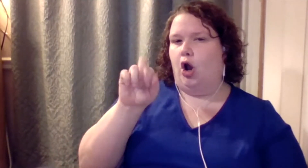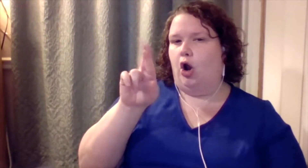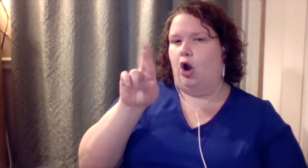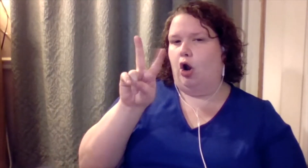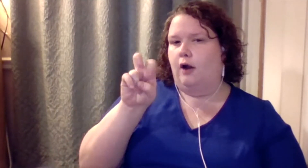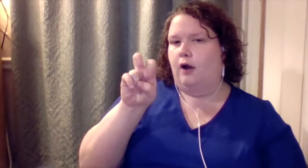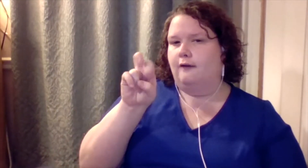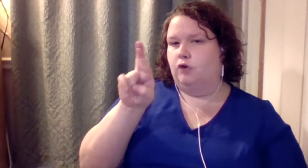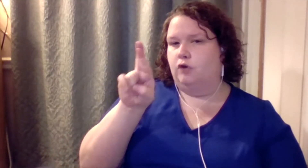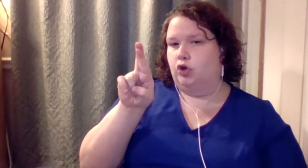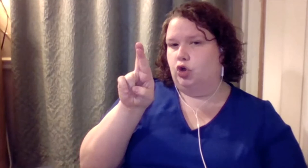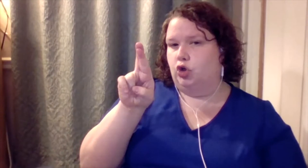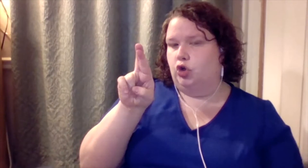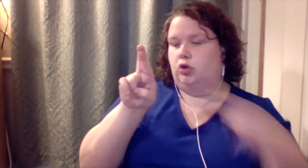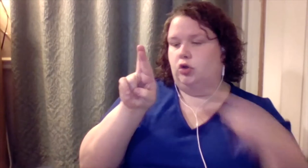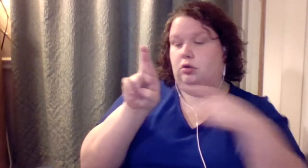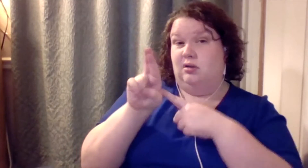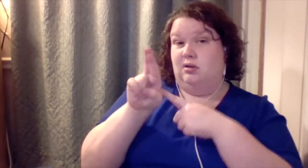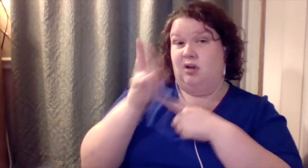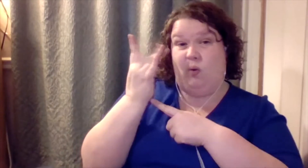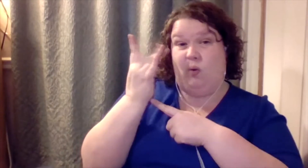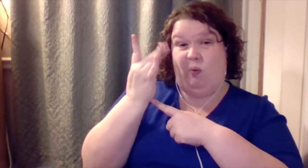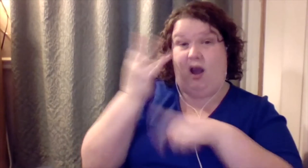of the historical